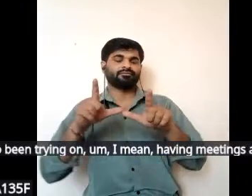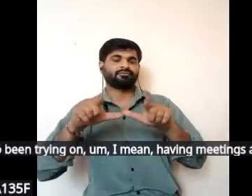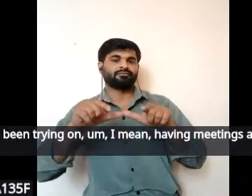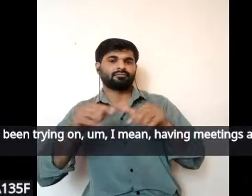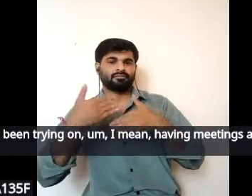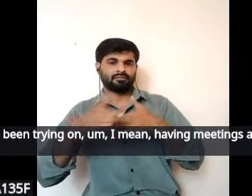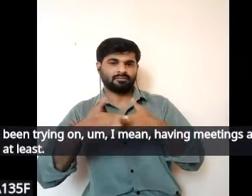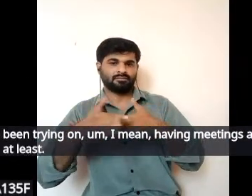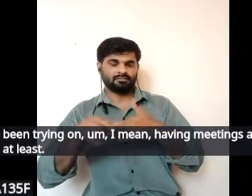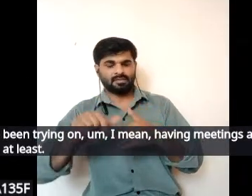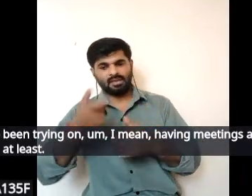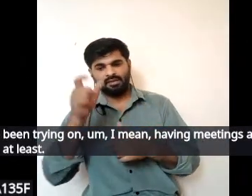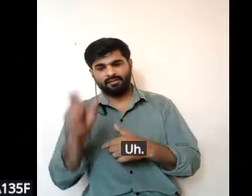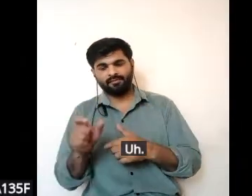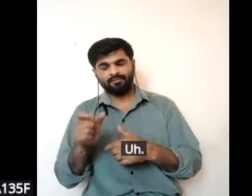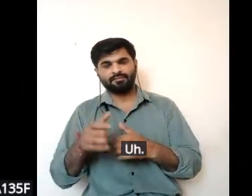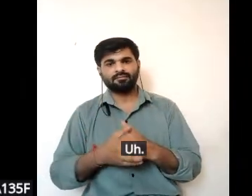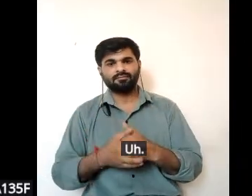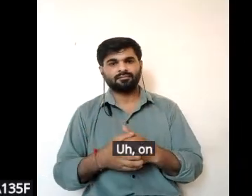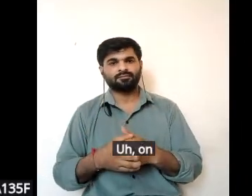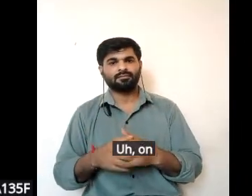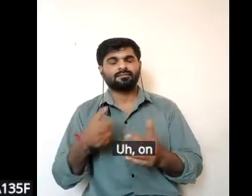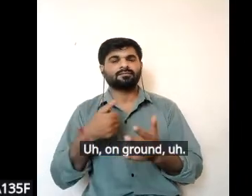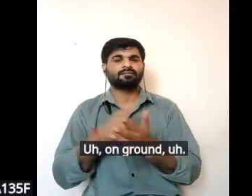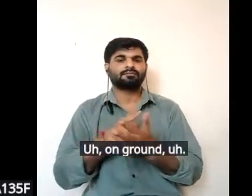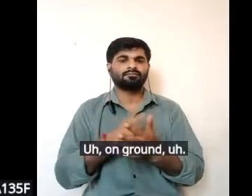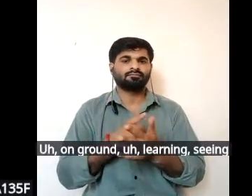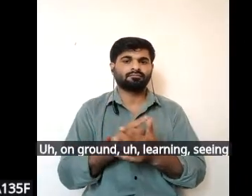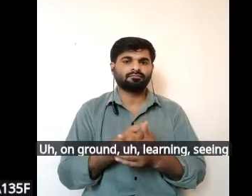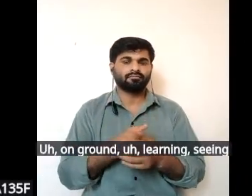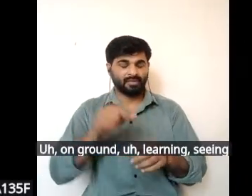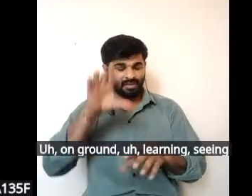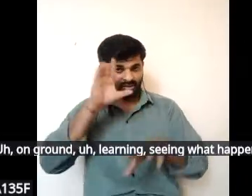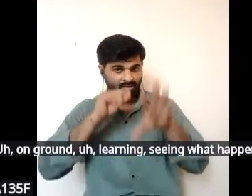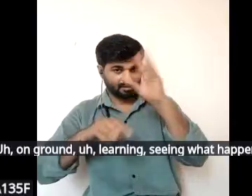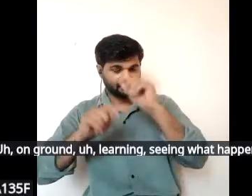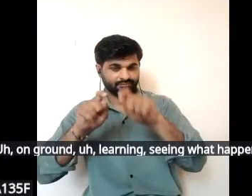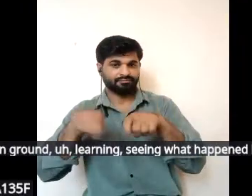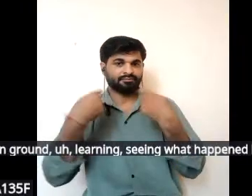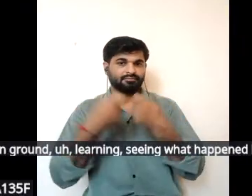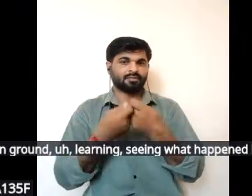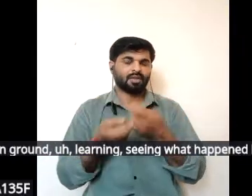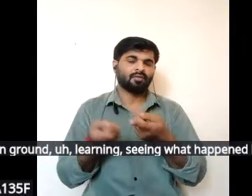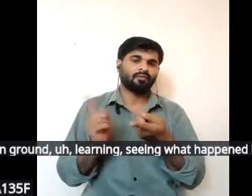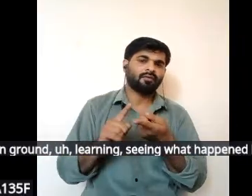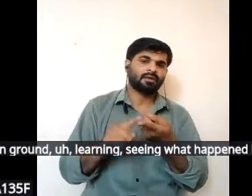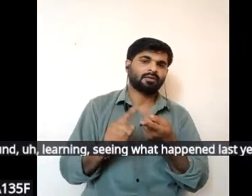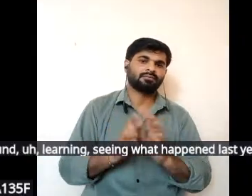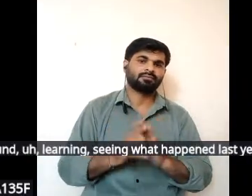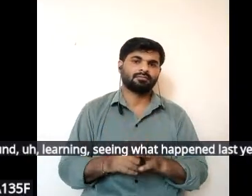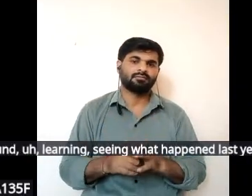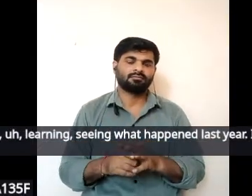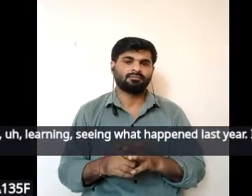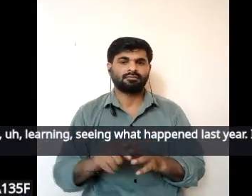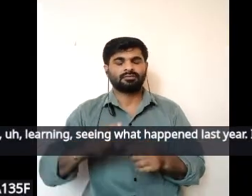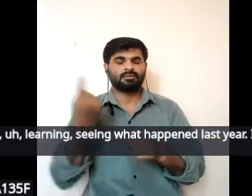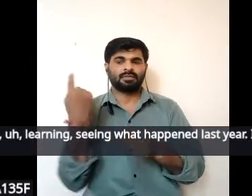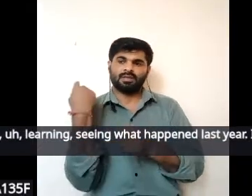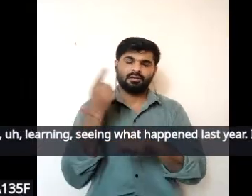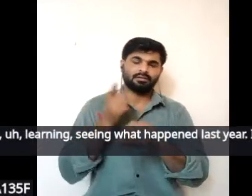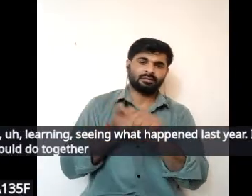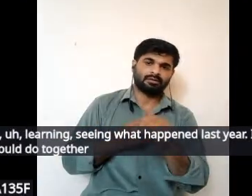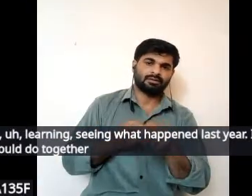at least on ground, learning, seeing what happened last year. Last time, and what we could do